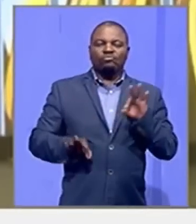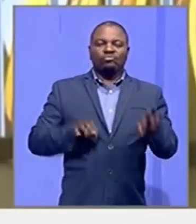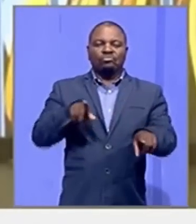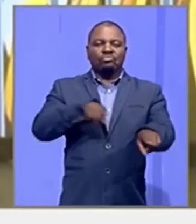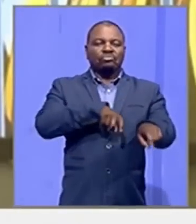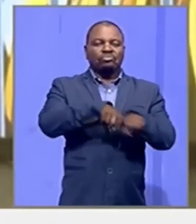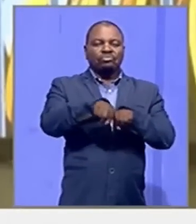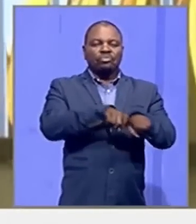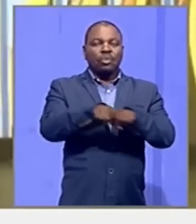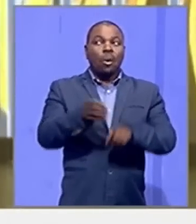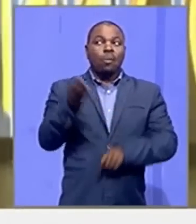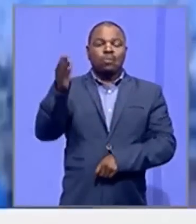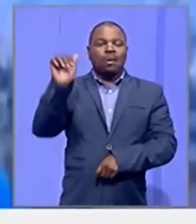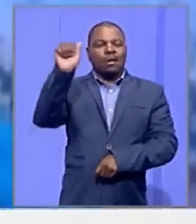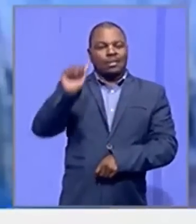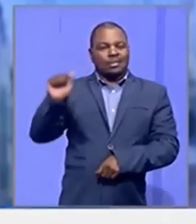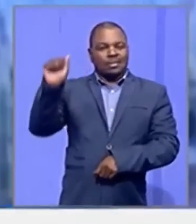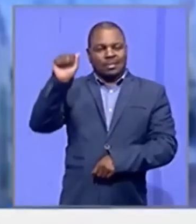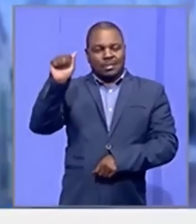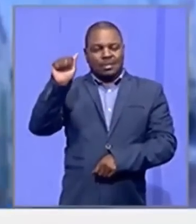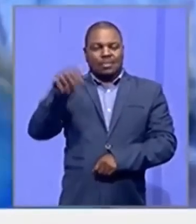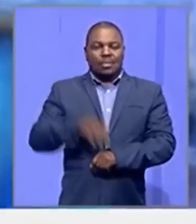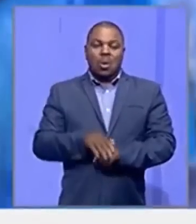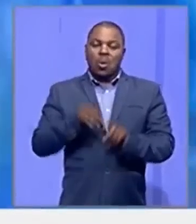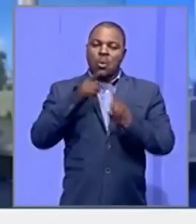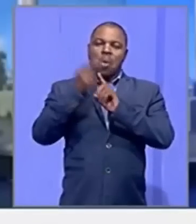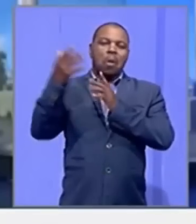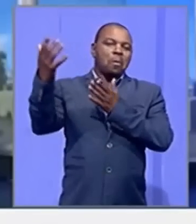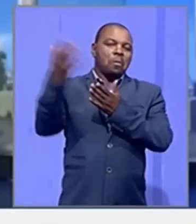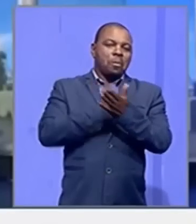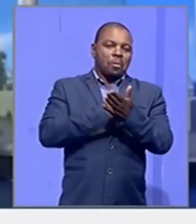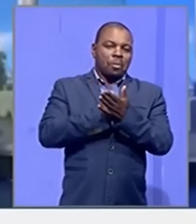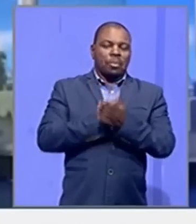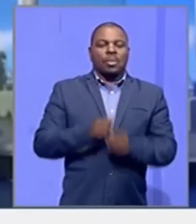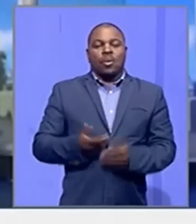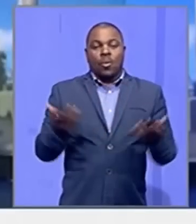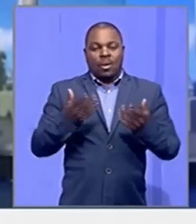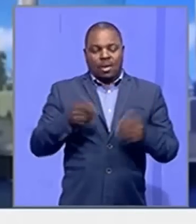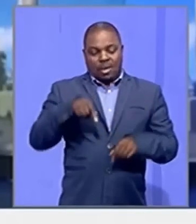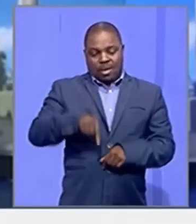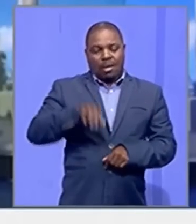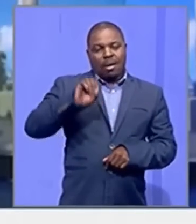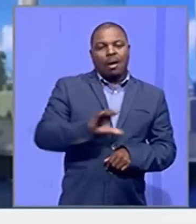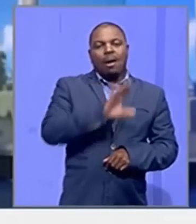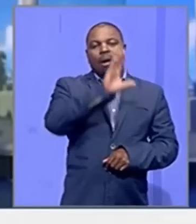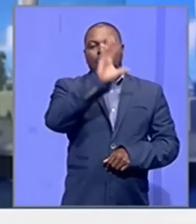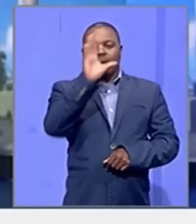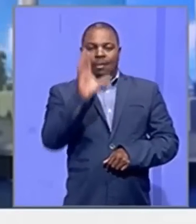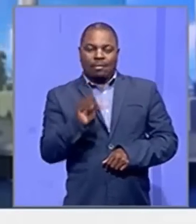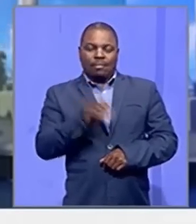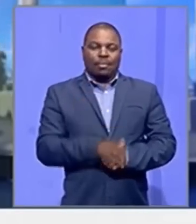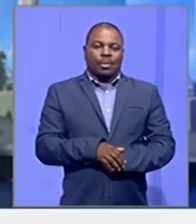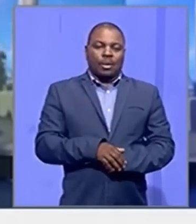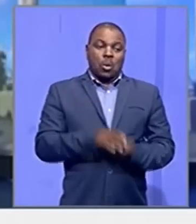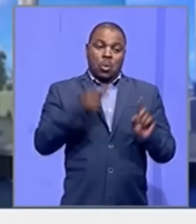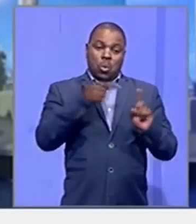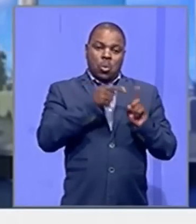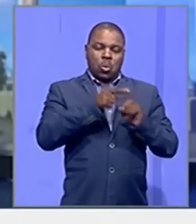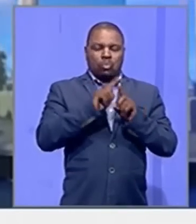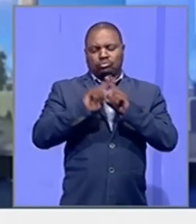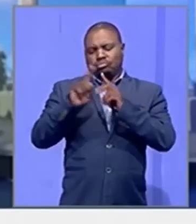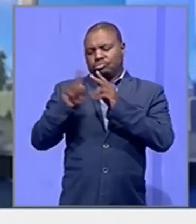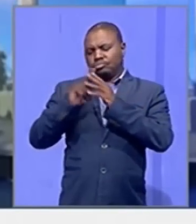ka kontinenteng ya Asia ga bjalo washo ke mothopasefoka wa bommasebotsana ka mono kontinenteng ya Afrika le ge washo yana le difoka